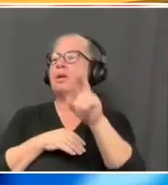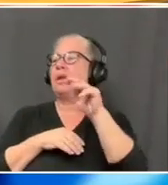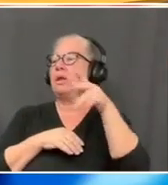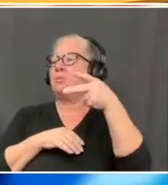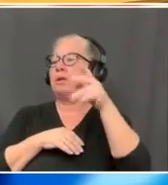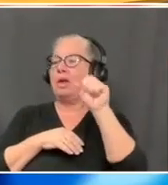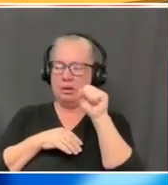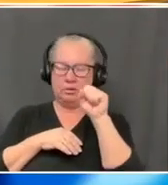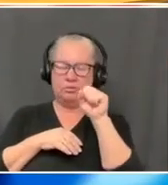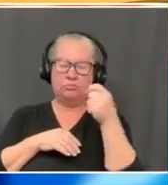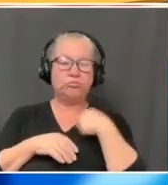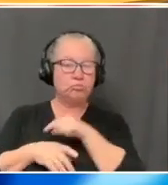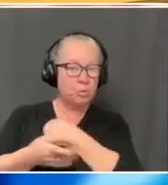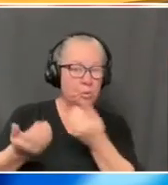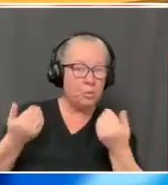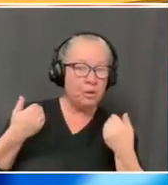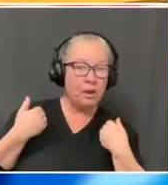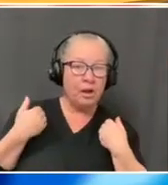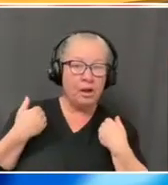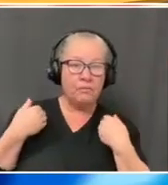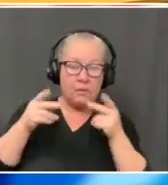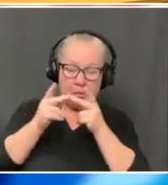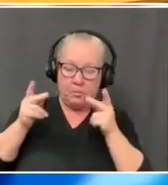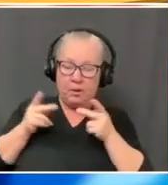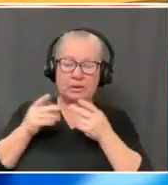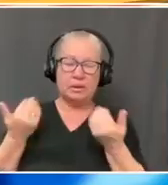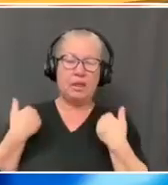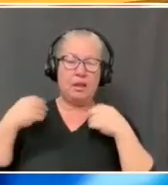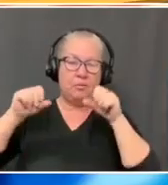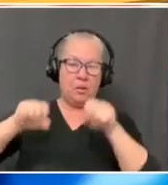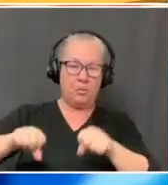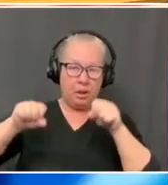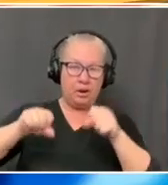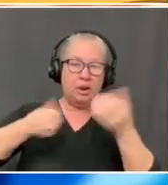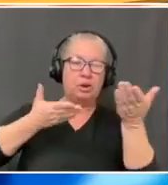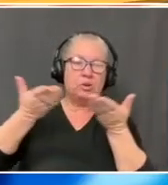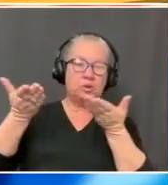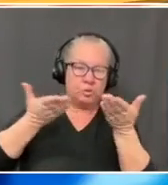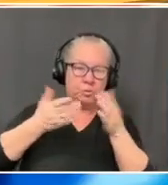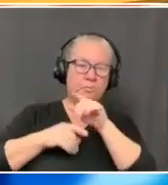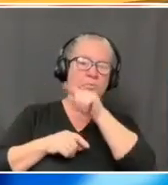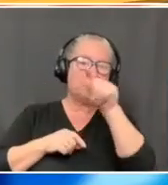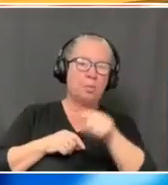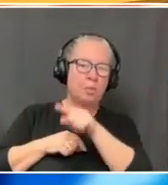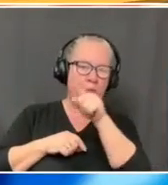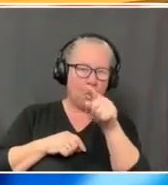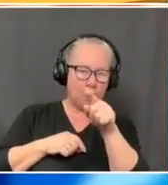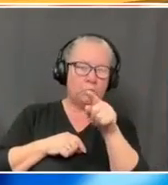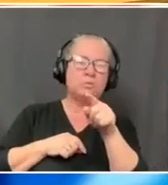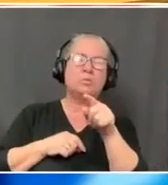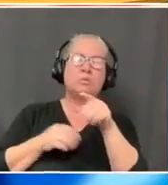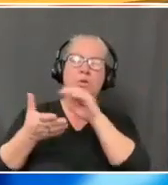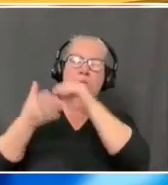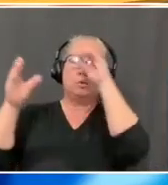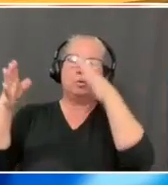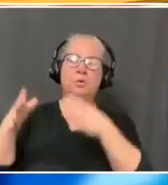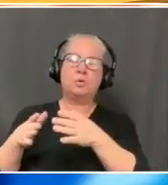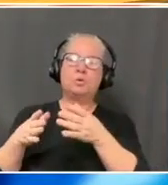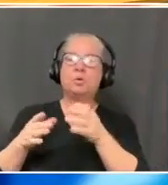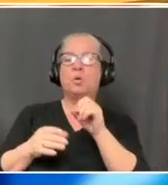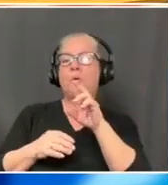have sites that have the ability to service those students, or that is a must place with a